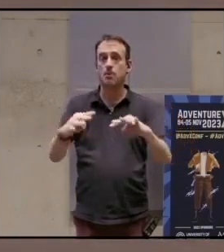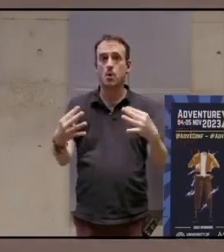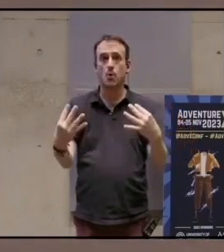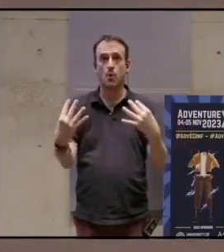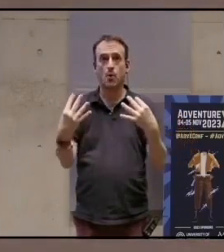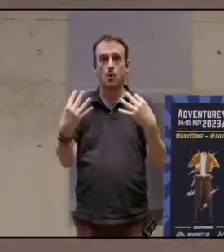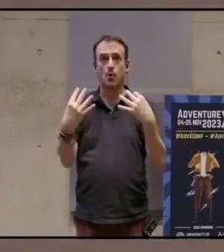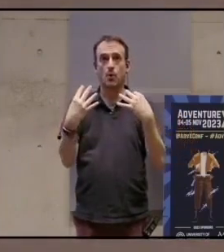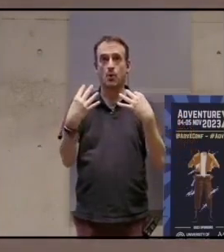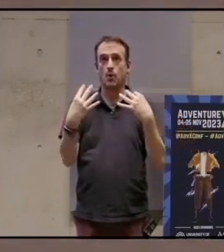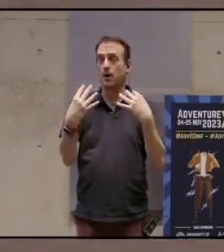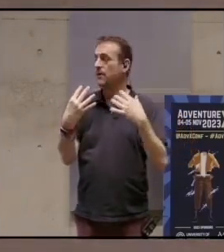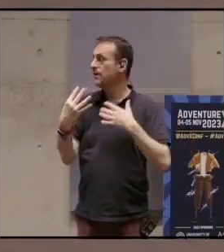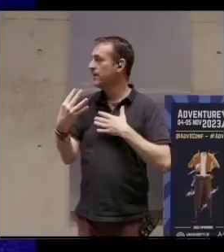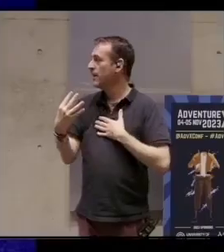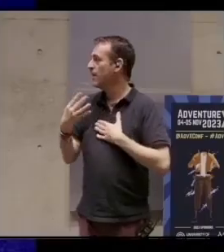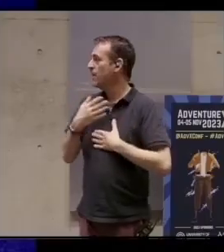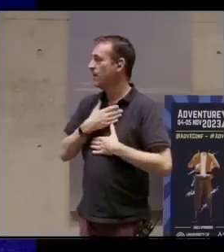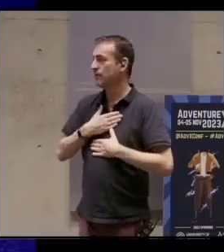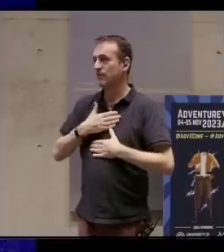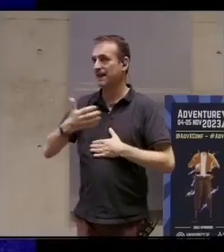Sincerely, though, my clicker isn't working.